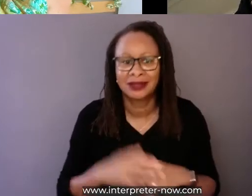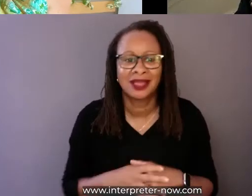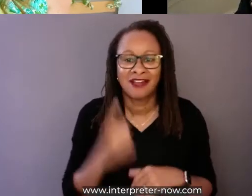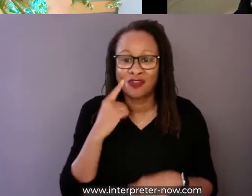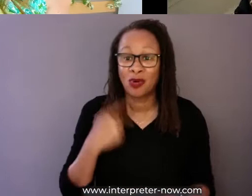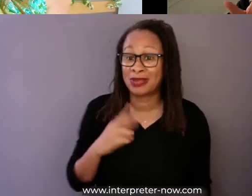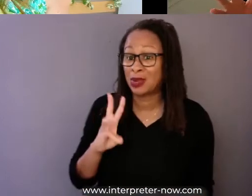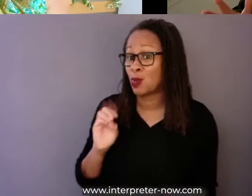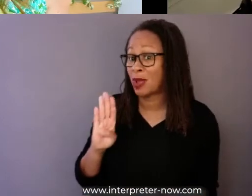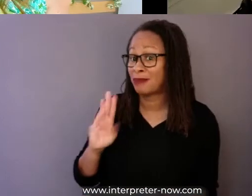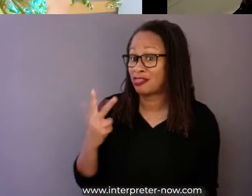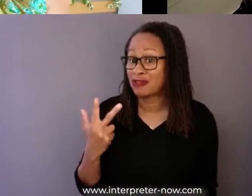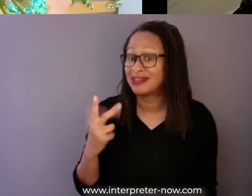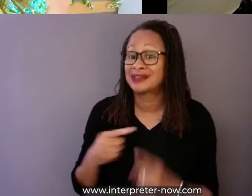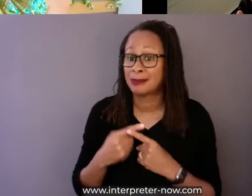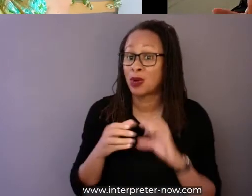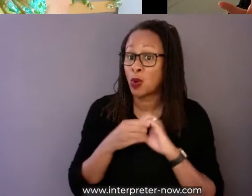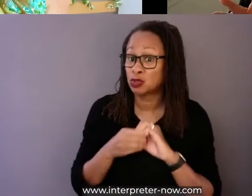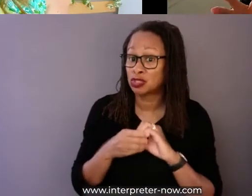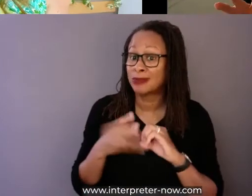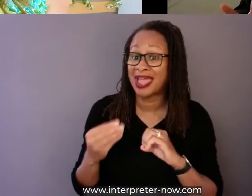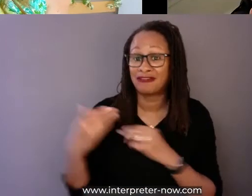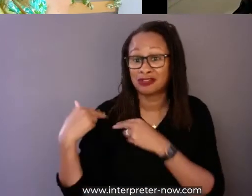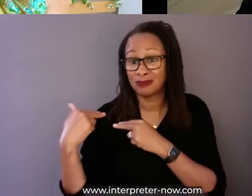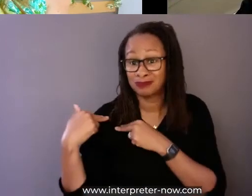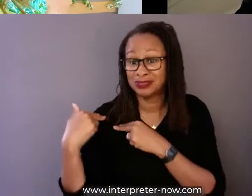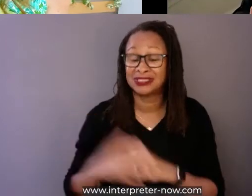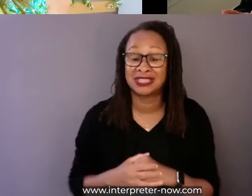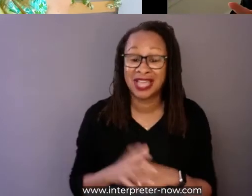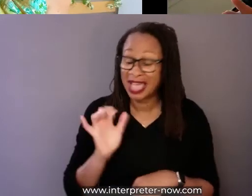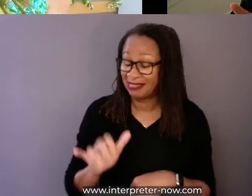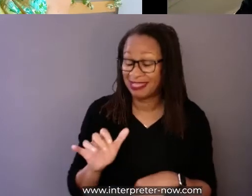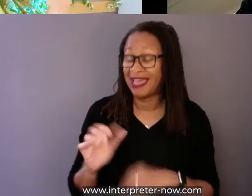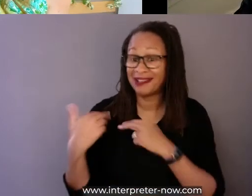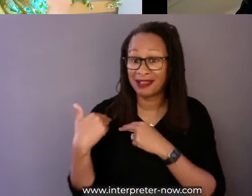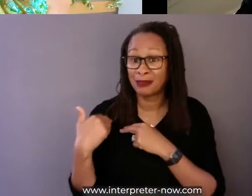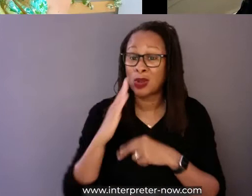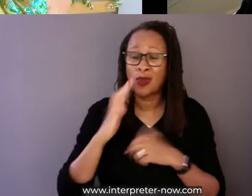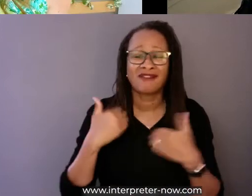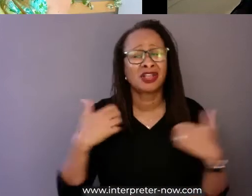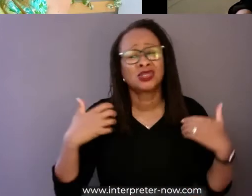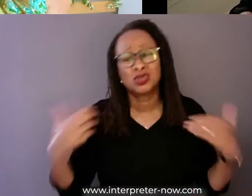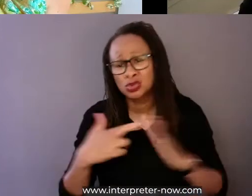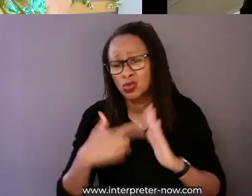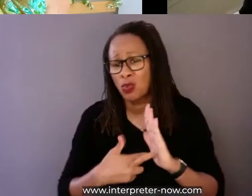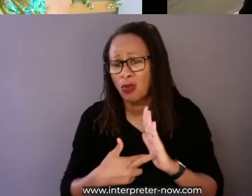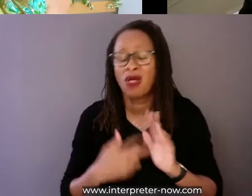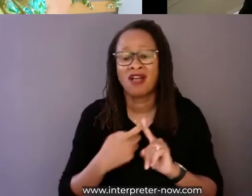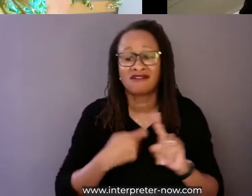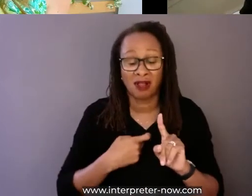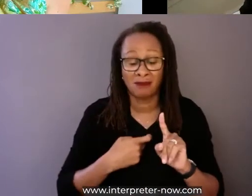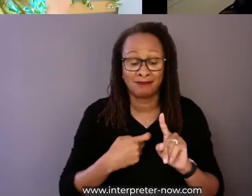is about ownership and it's about accountability. And that accountability, I think, is going to play a huge, huge role from the